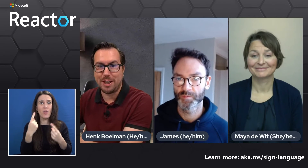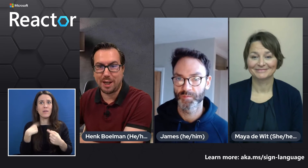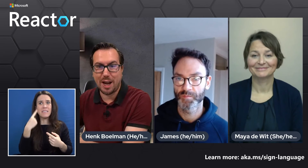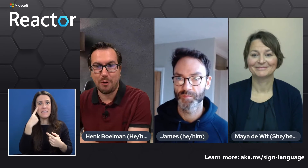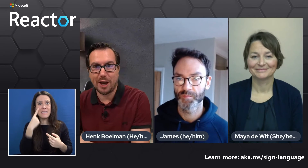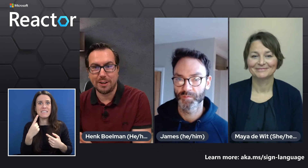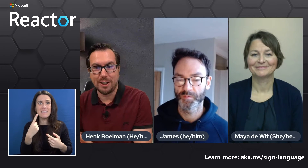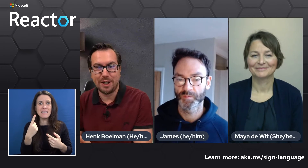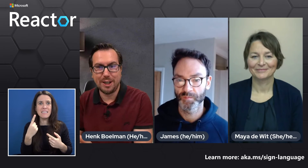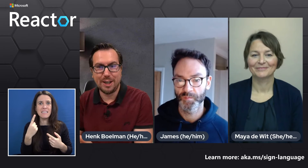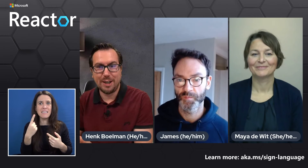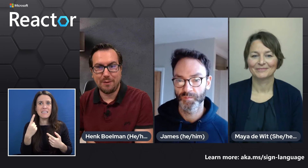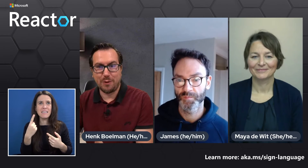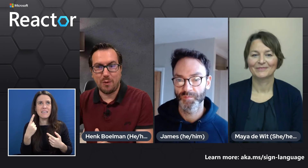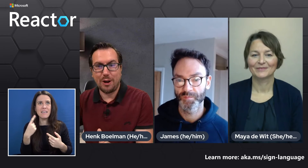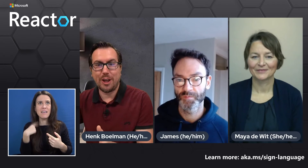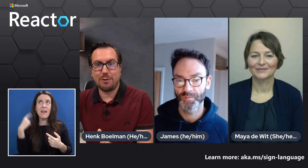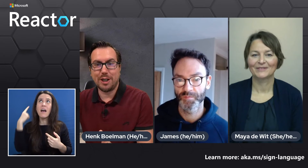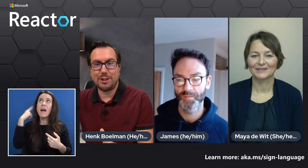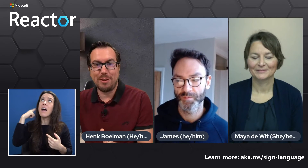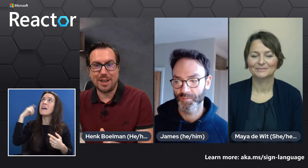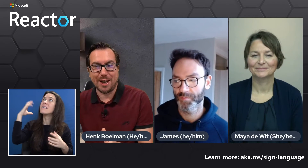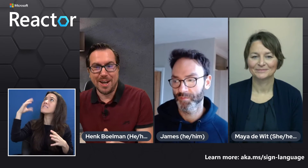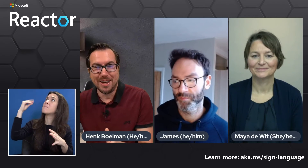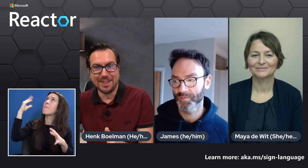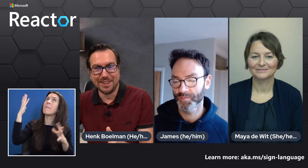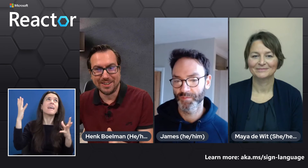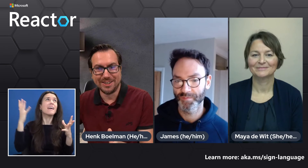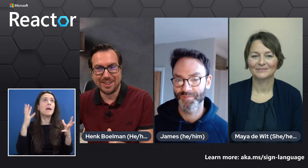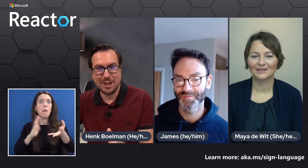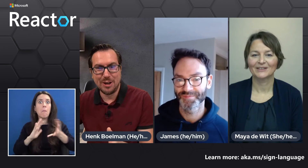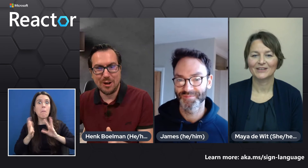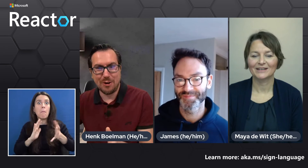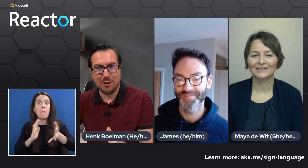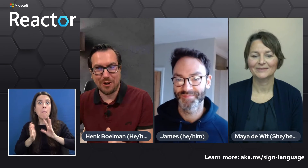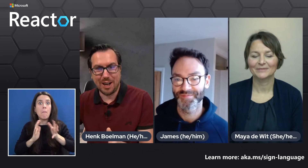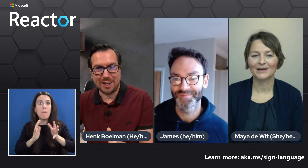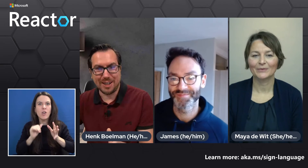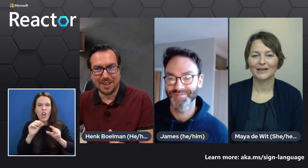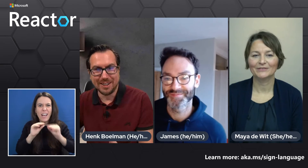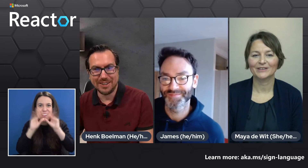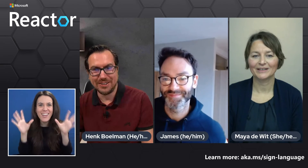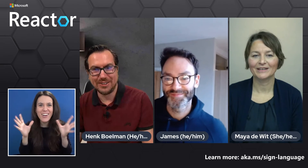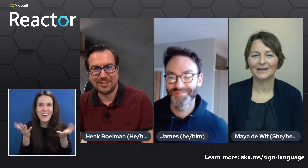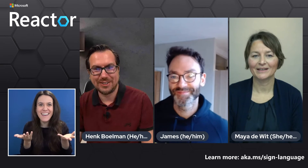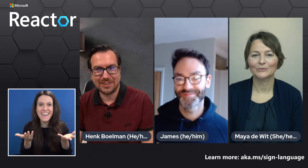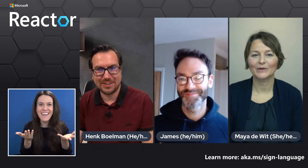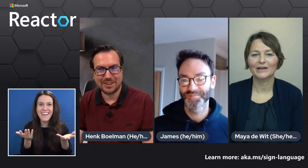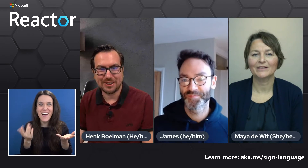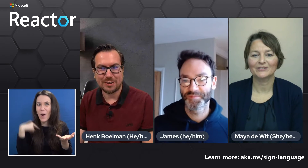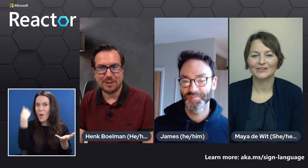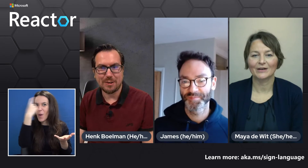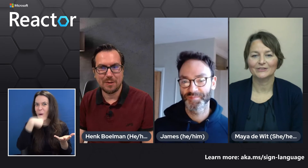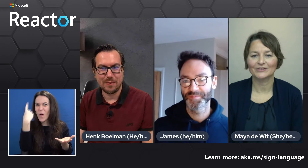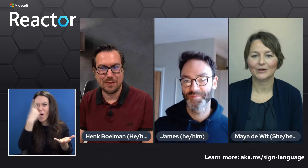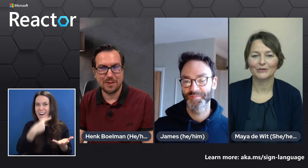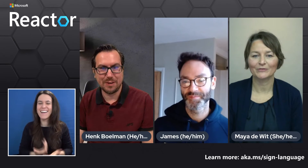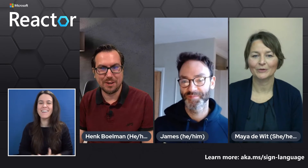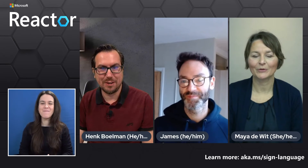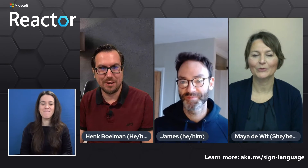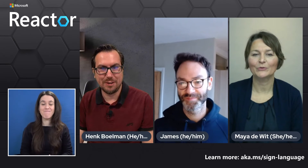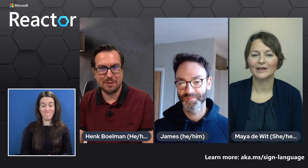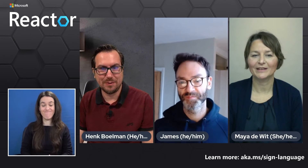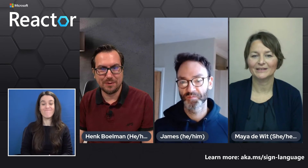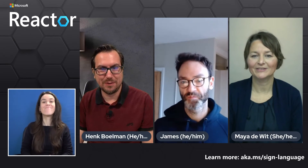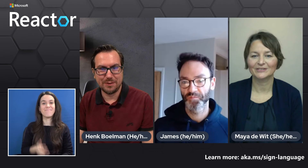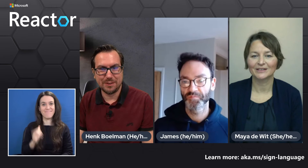is speaking now, and while that one is speaking, exactly, already indicate where the sound is coming from